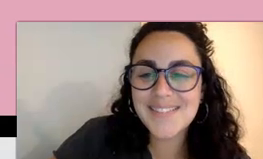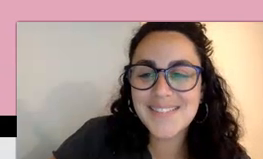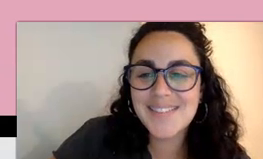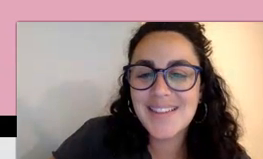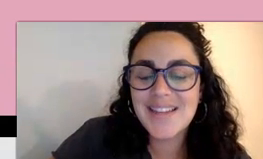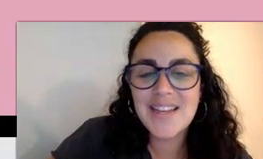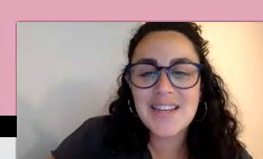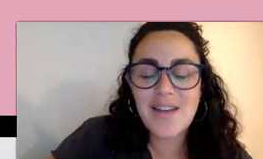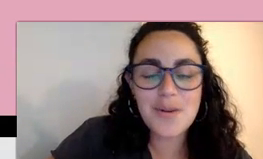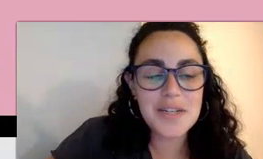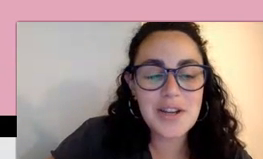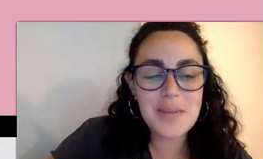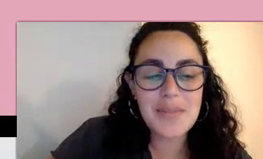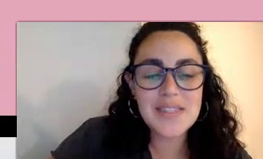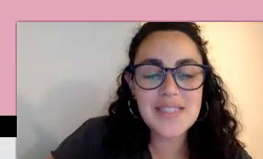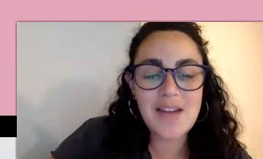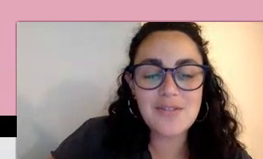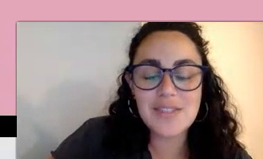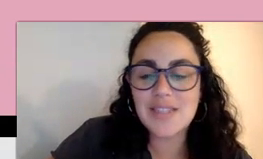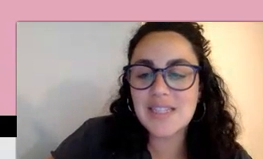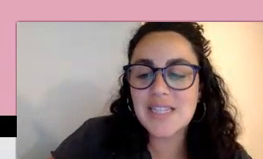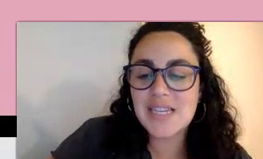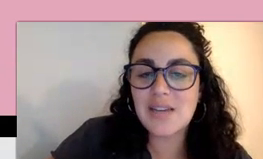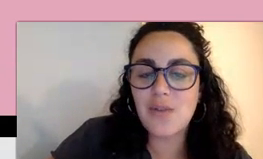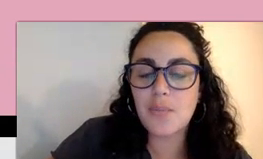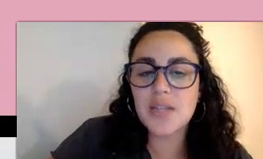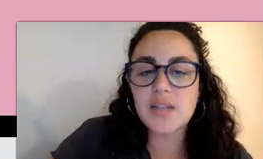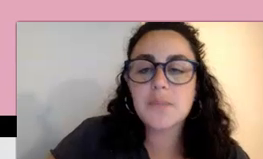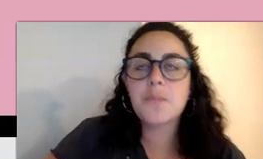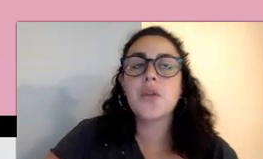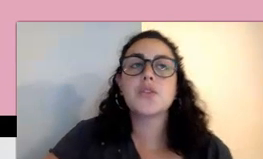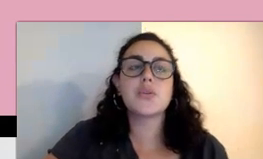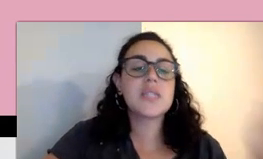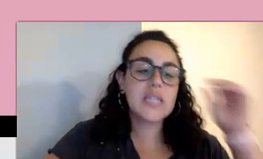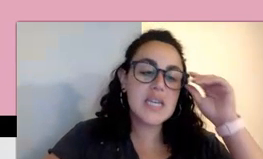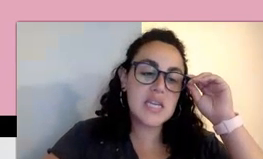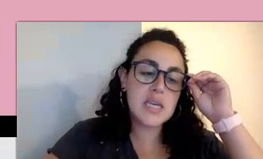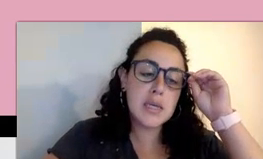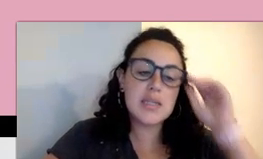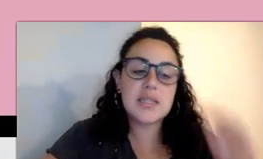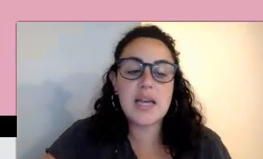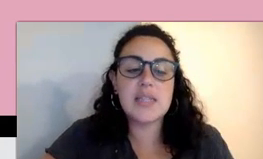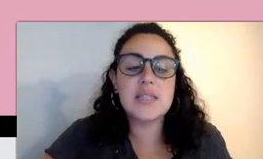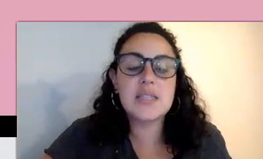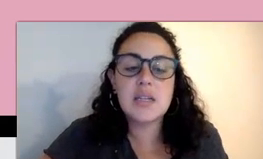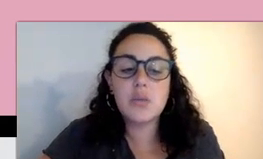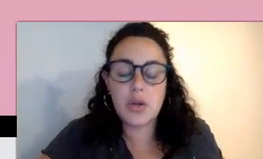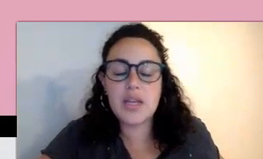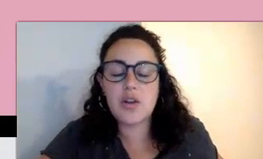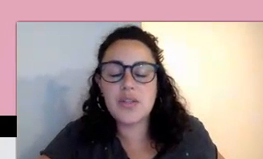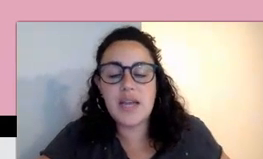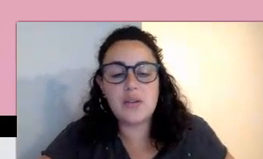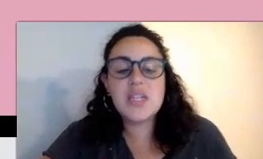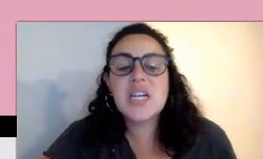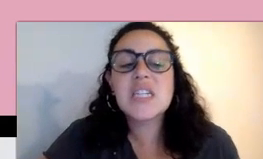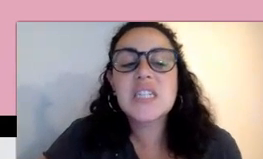body? Now we're going to talk about the sound that T can represent. So T says, we're going to